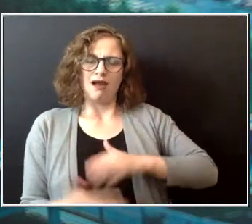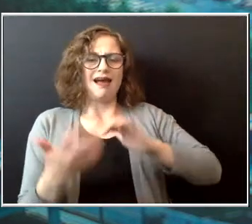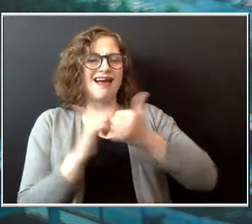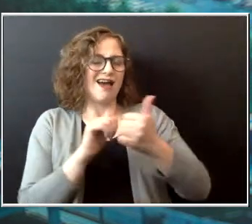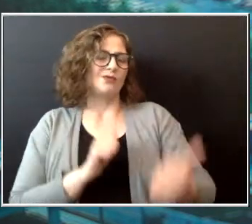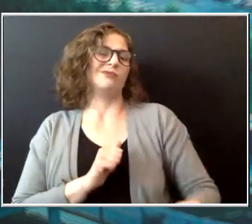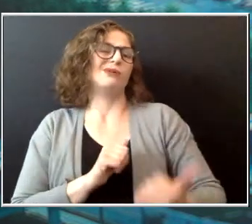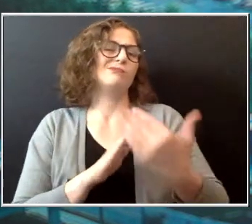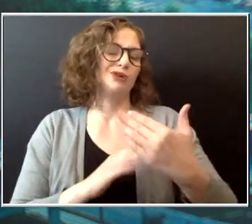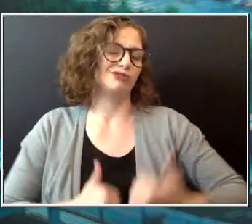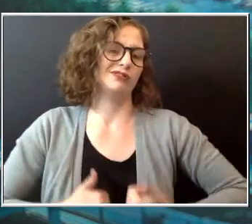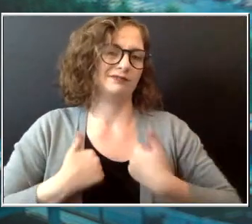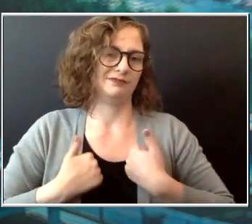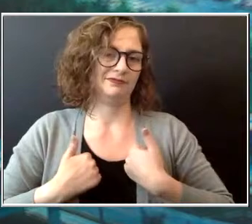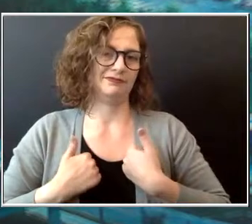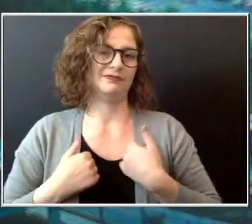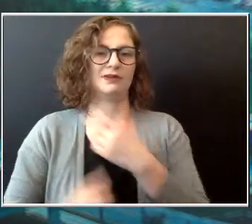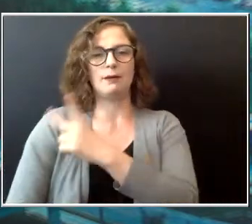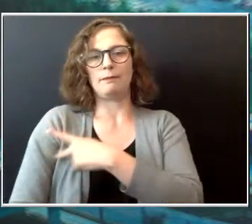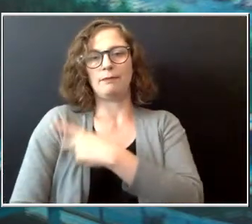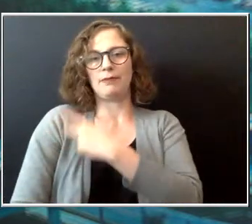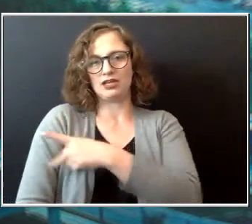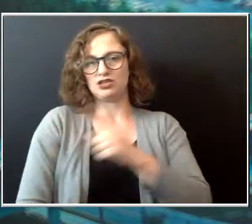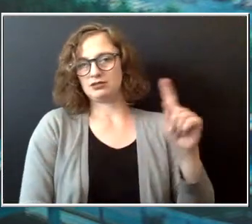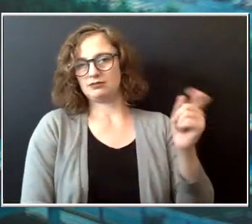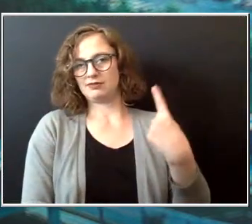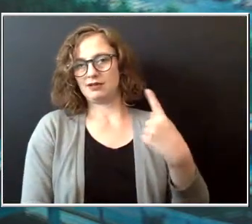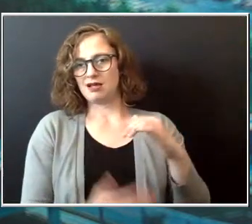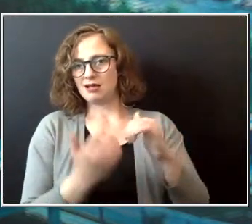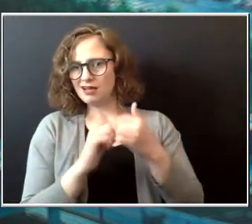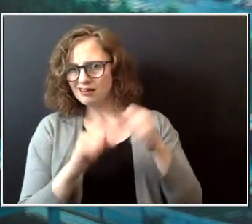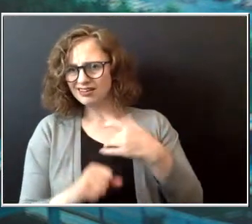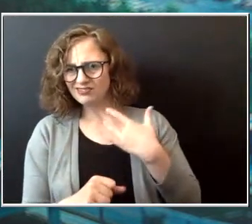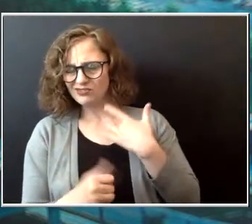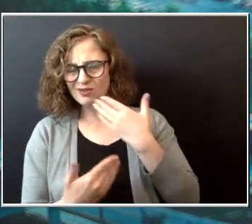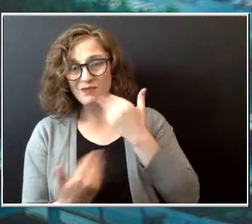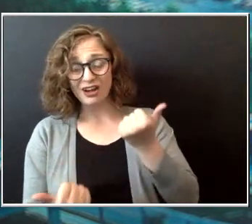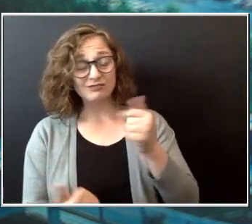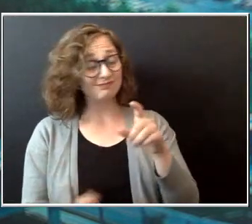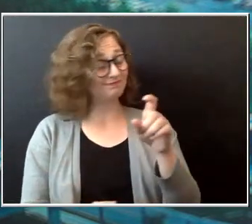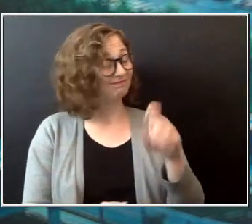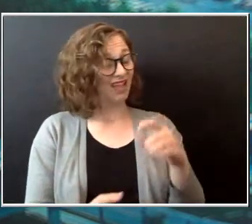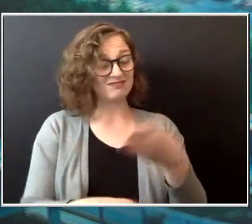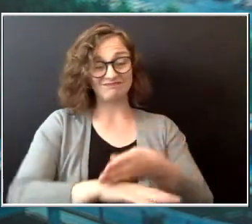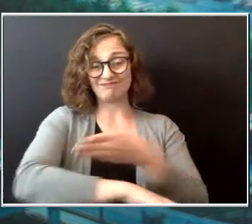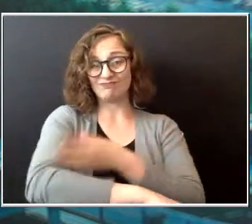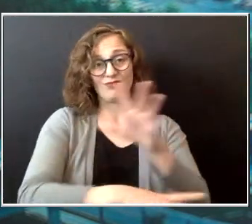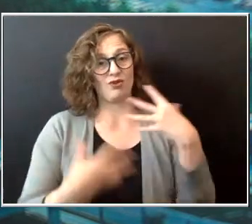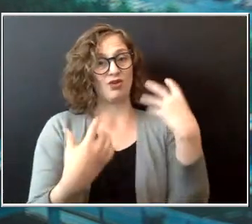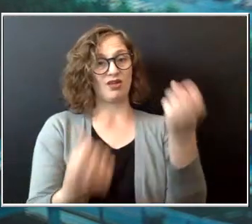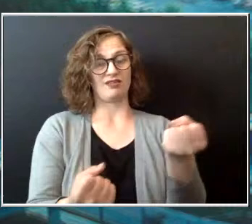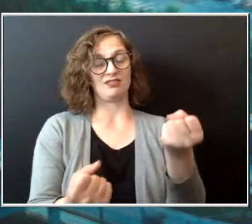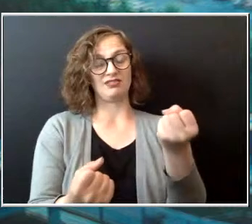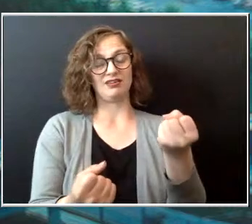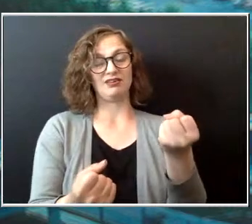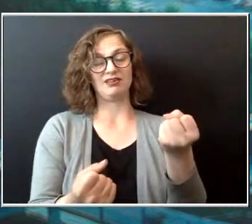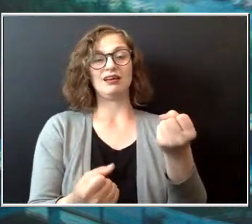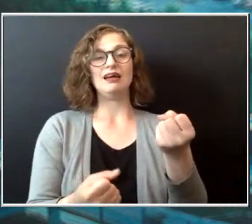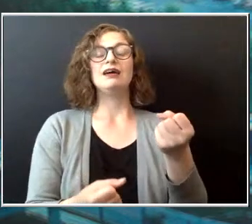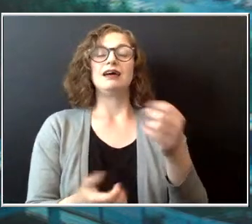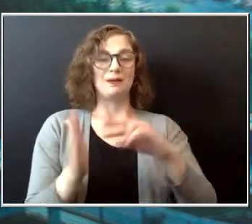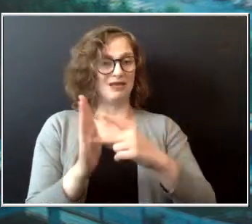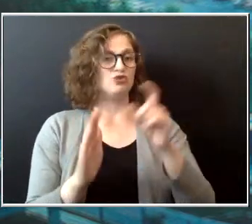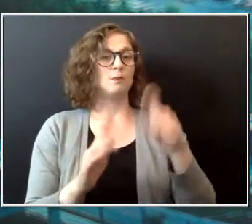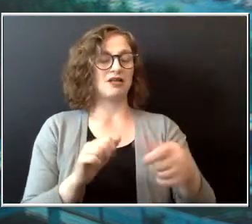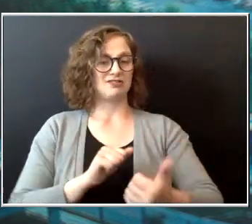can I feel better? I'm like, you got to be healthier. And the way to be healthier is you got to address it in every part of your life, not just